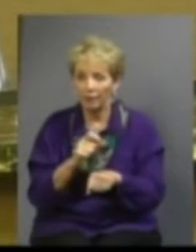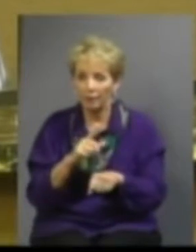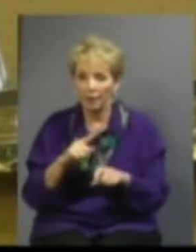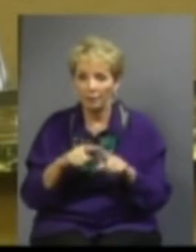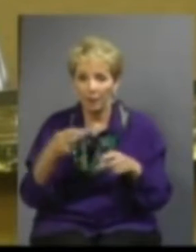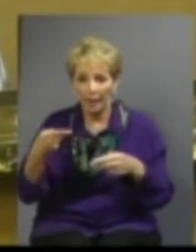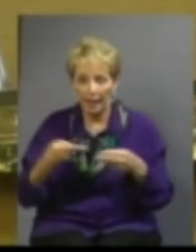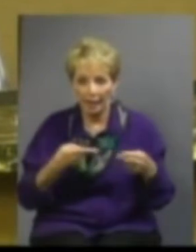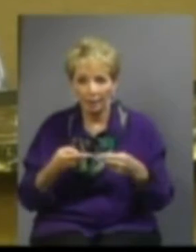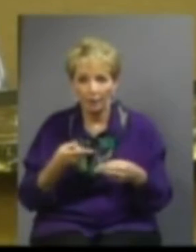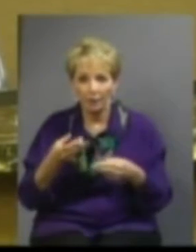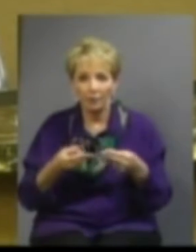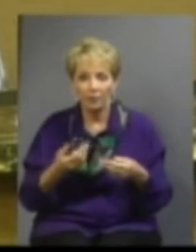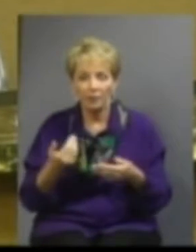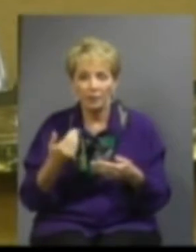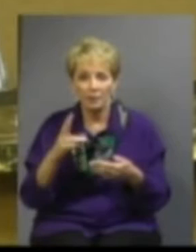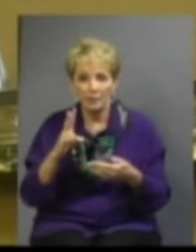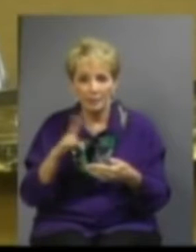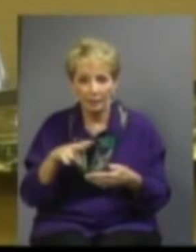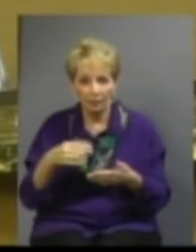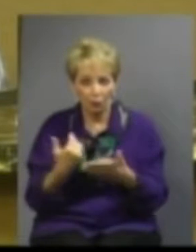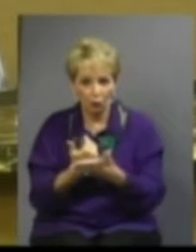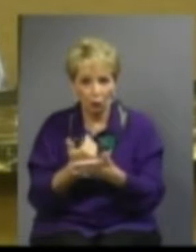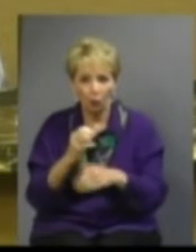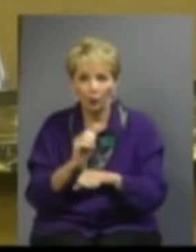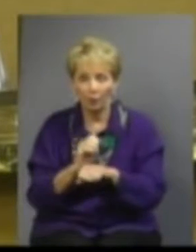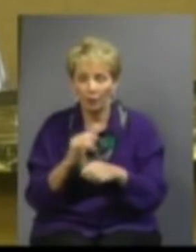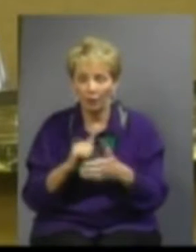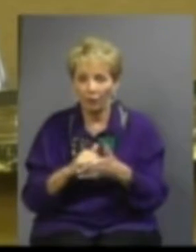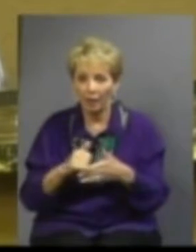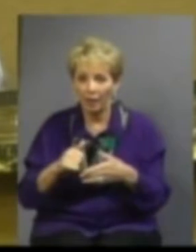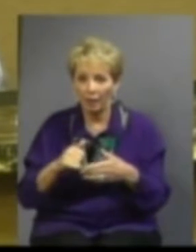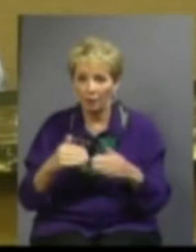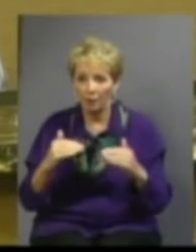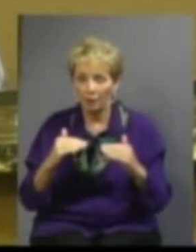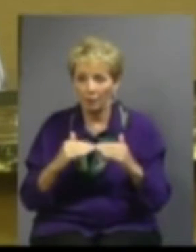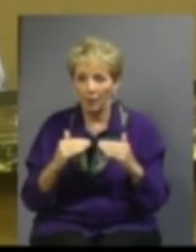plan to hire 77 new employees. The local match is